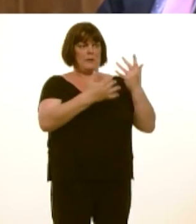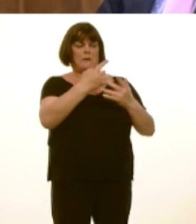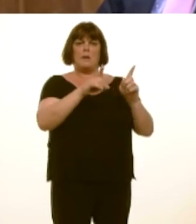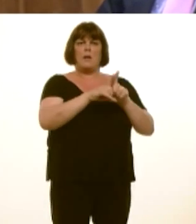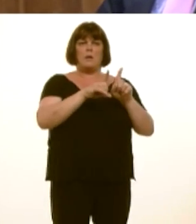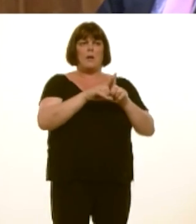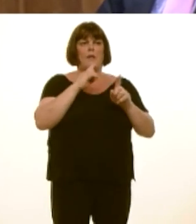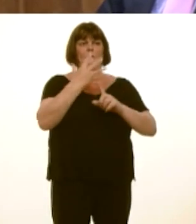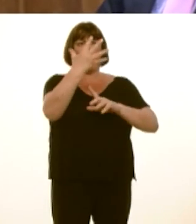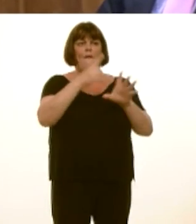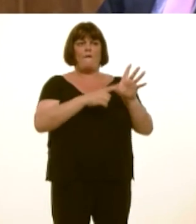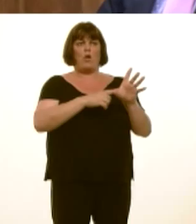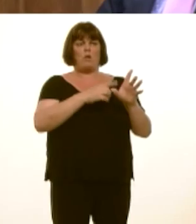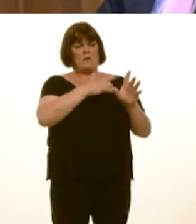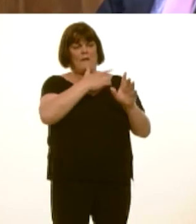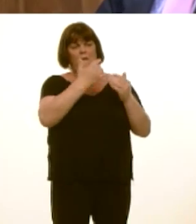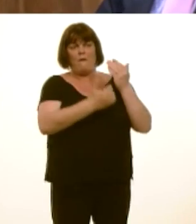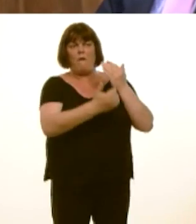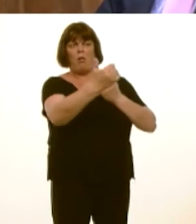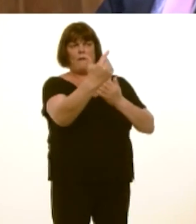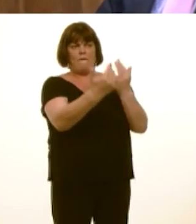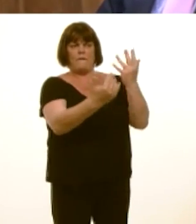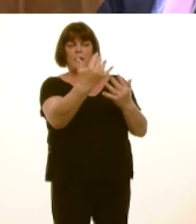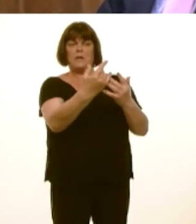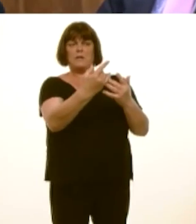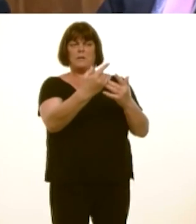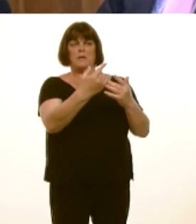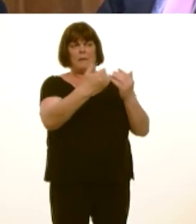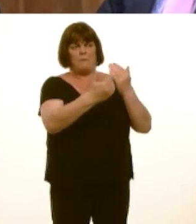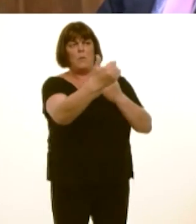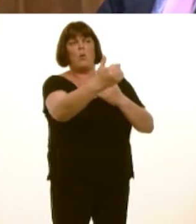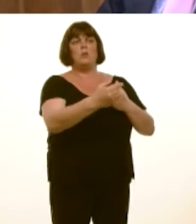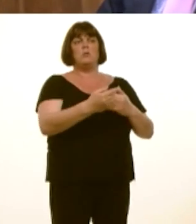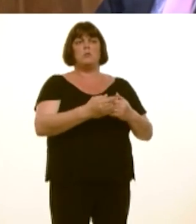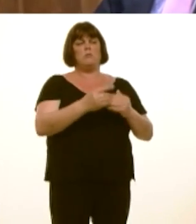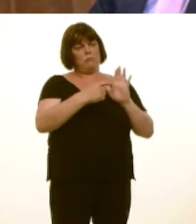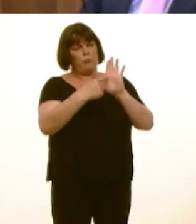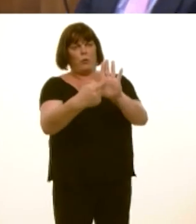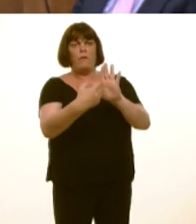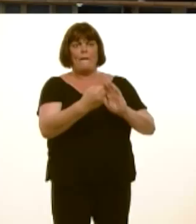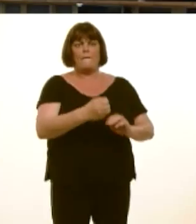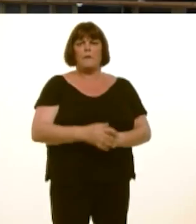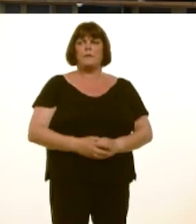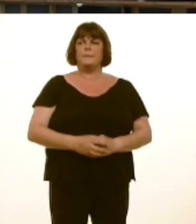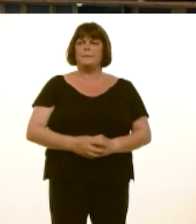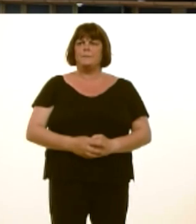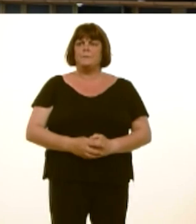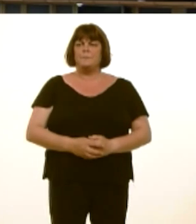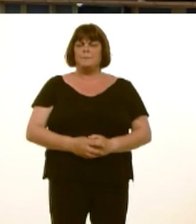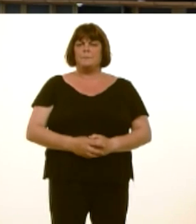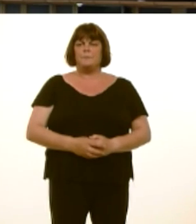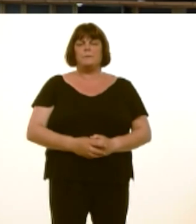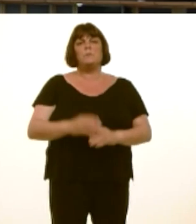the five-year survival statistics and beyond over the next few years. Julie Morgan. Thank you, Presiding Officer.